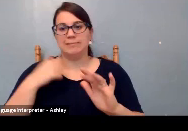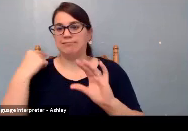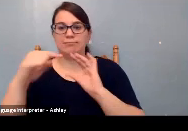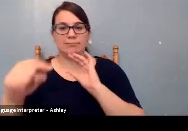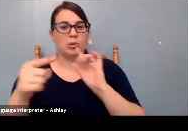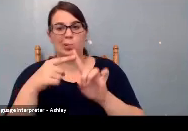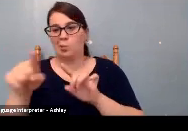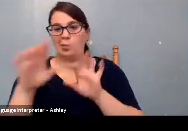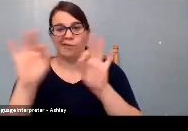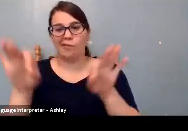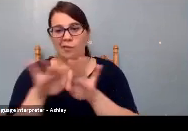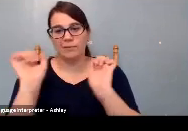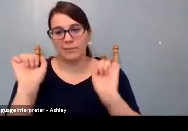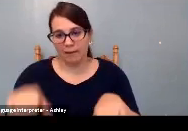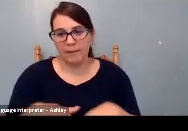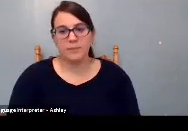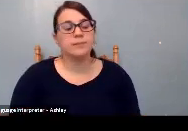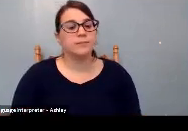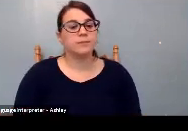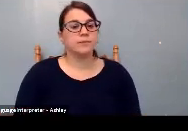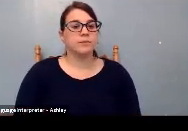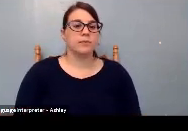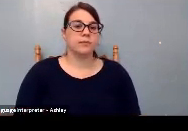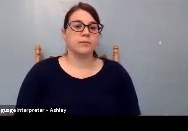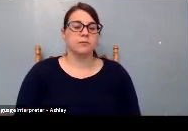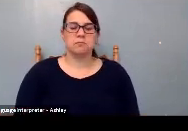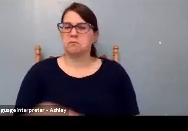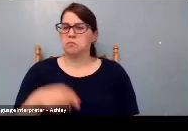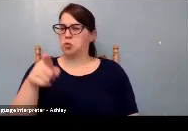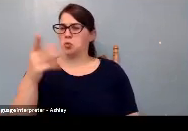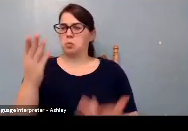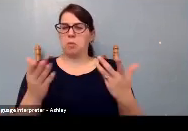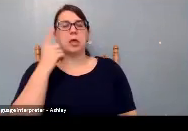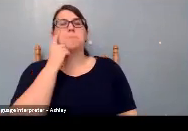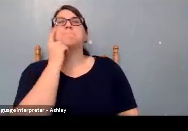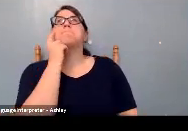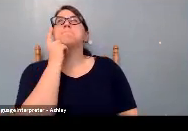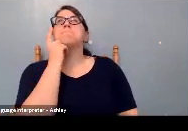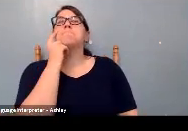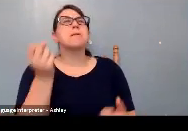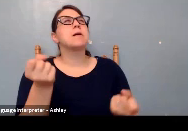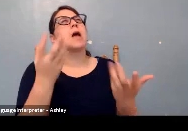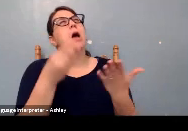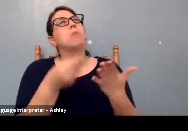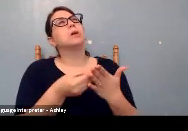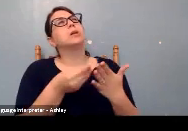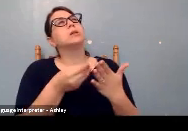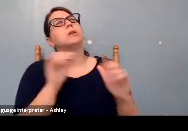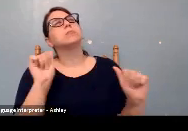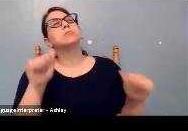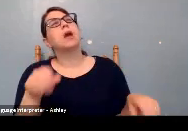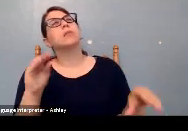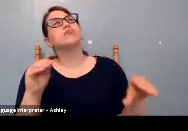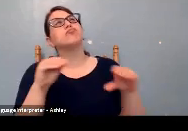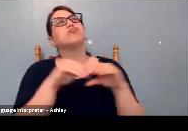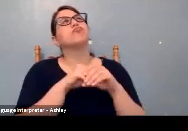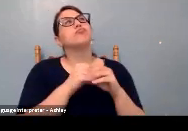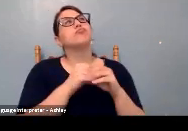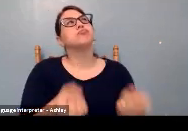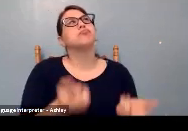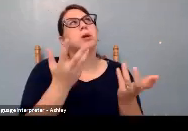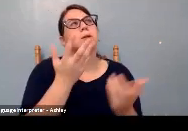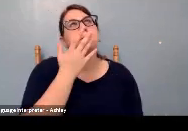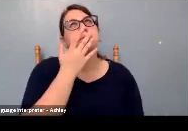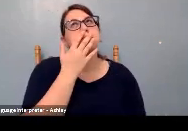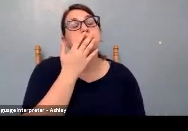So at this point, you might be wondering how much money can be deposited into the WVABLE accounts. So if the individual